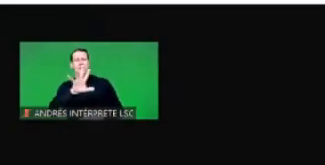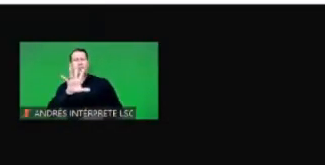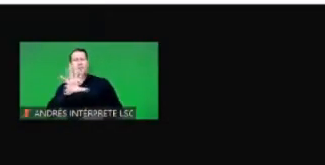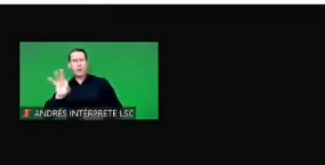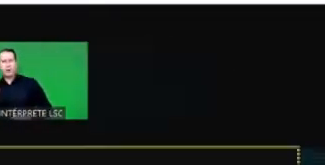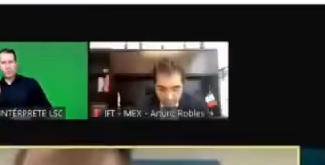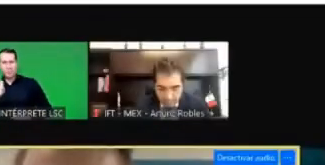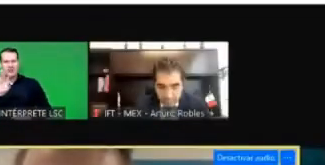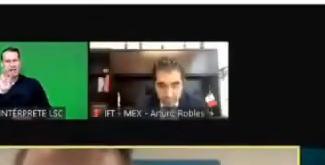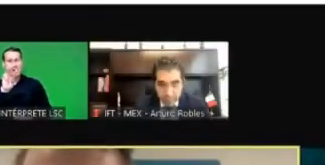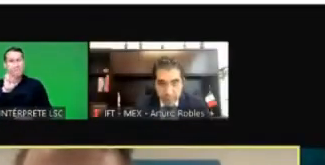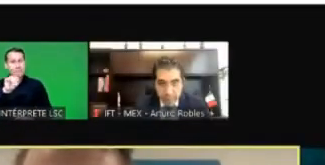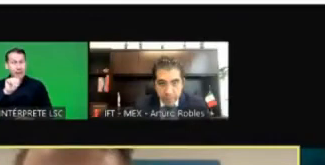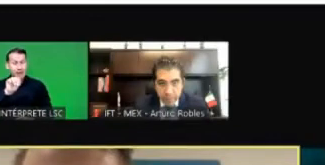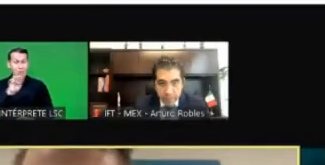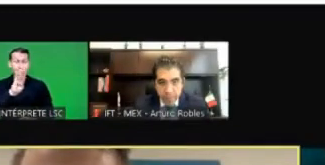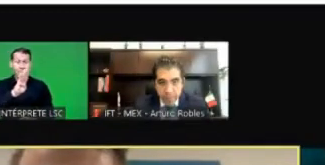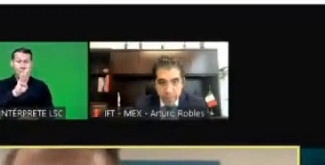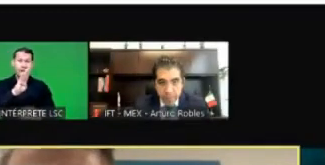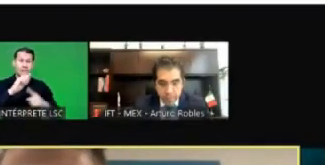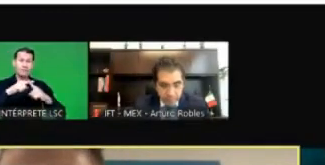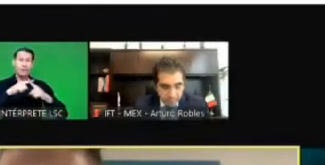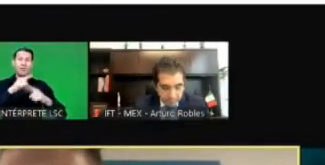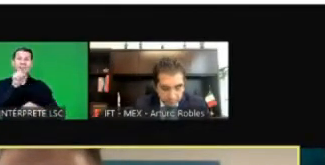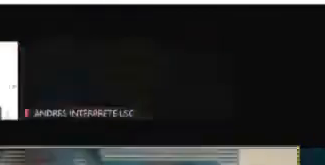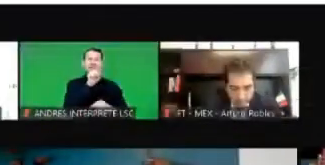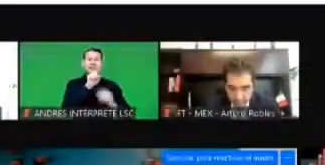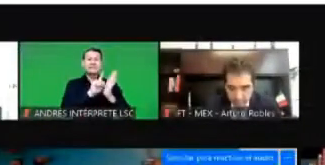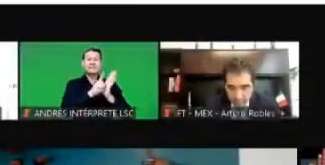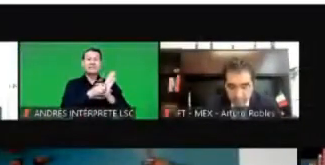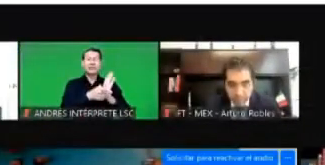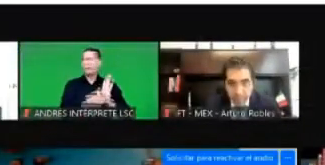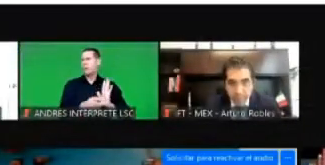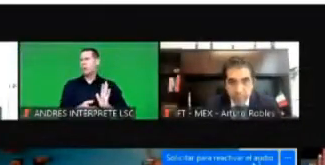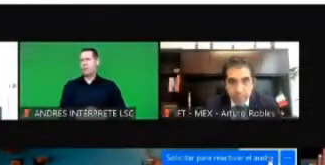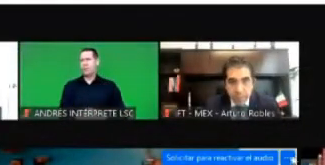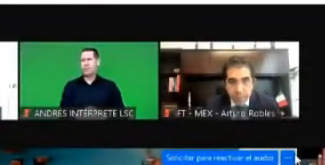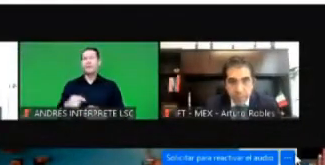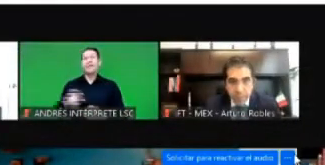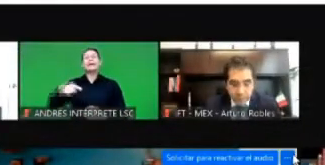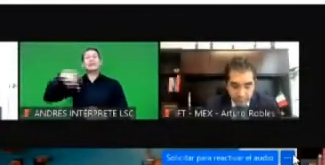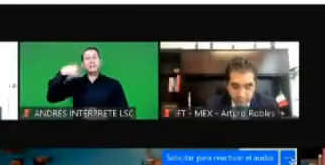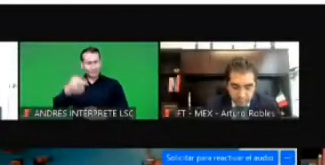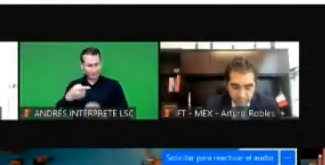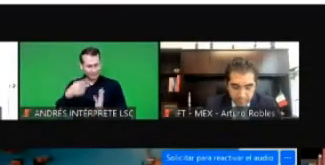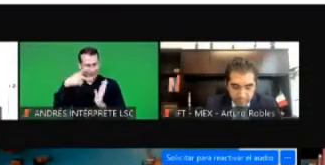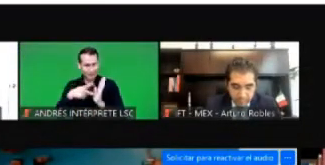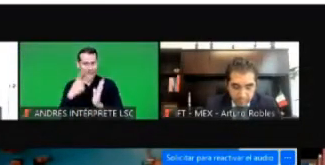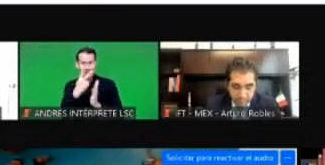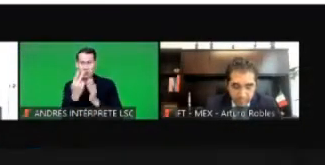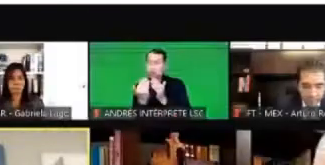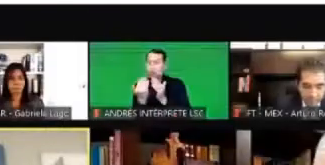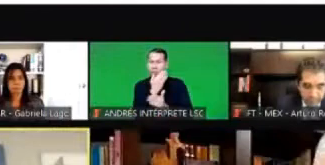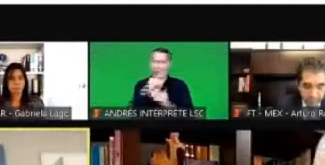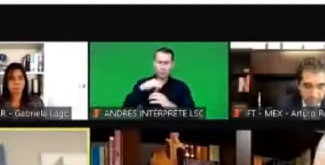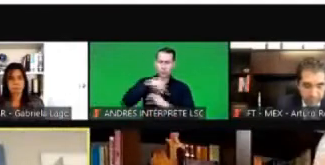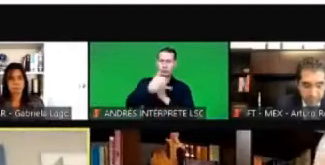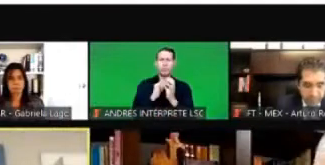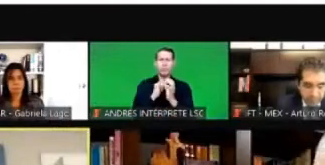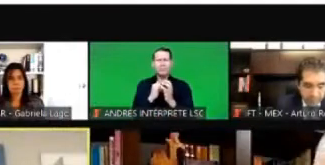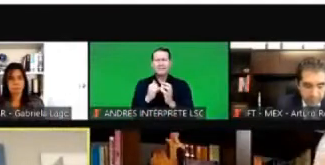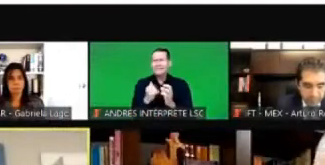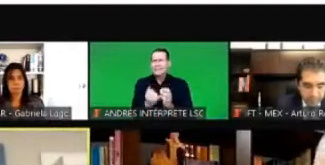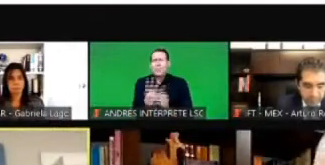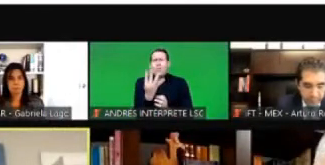250 gigabytes per second with Viasat 2. So Viasat 3 would be 4 times more efficient. And that has